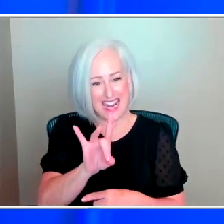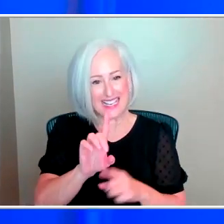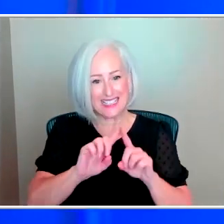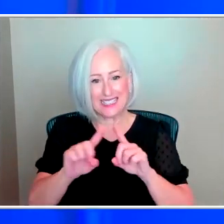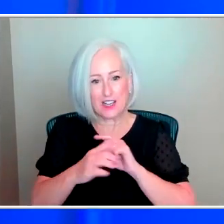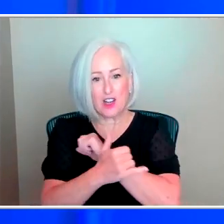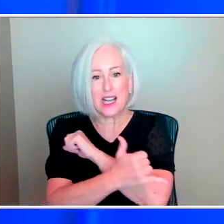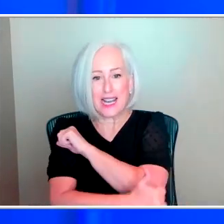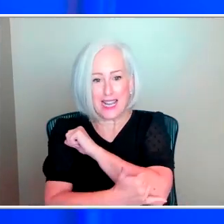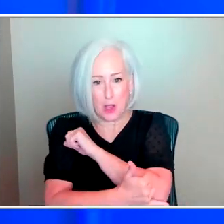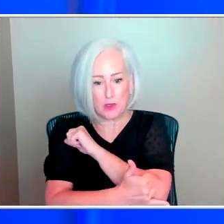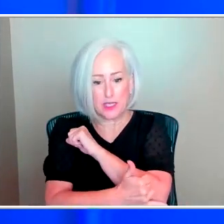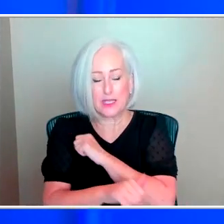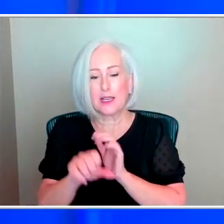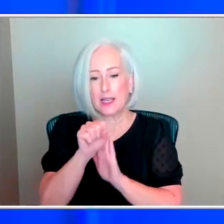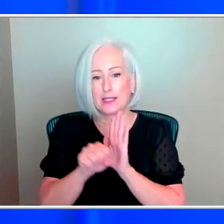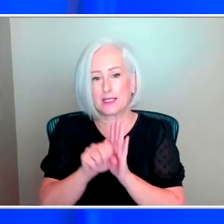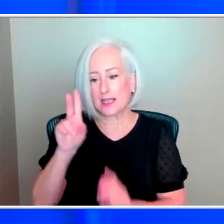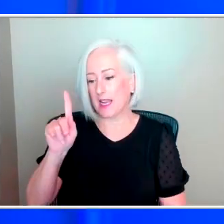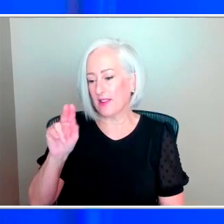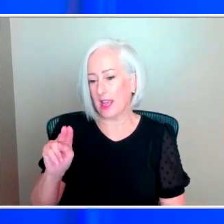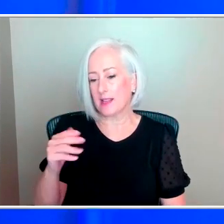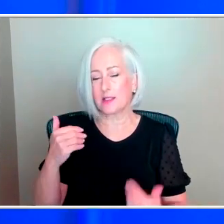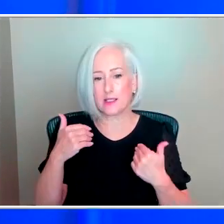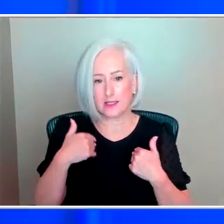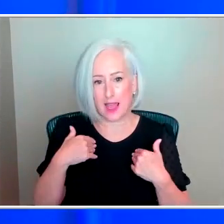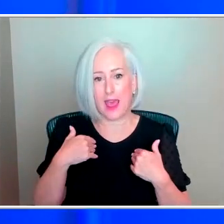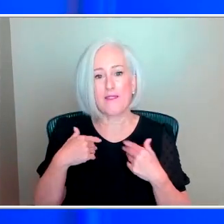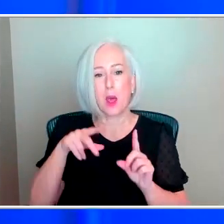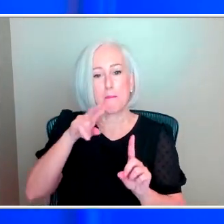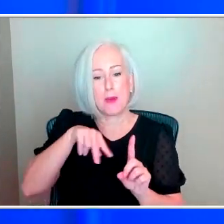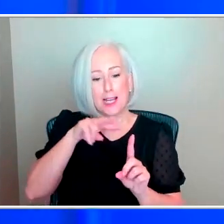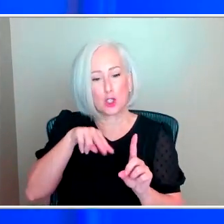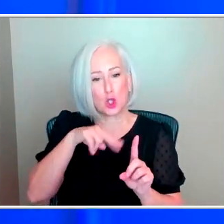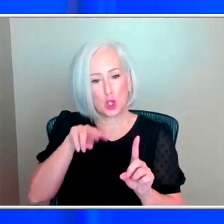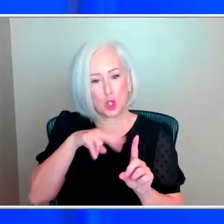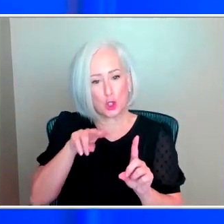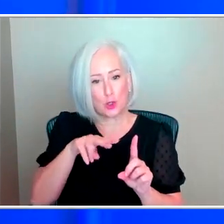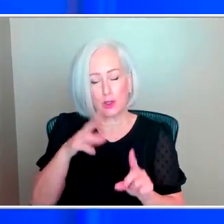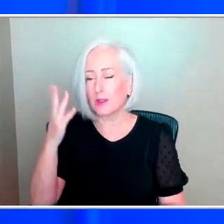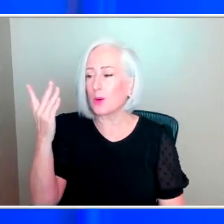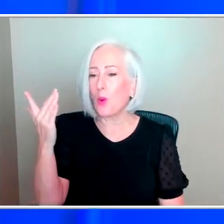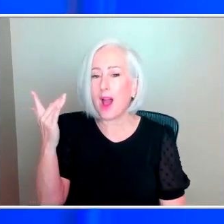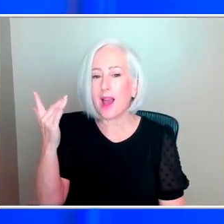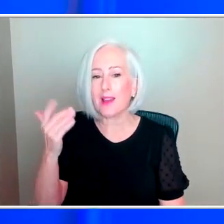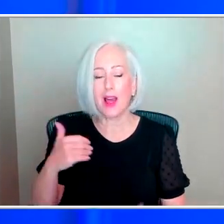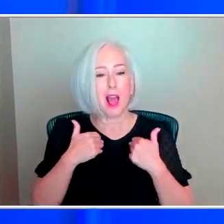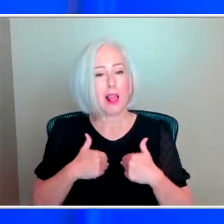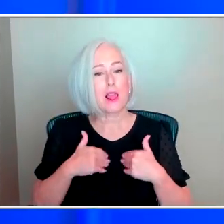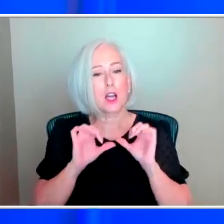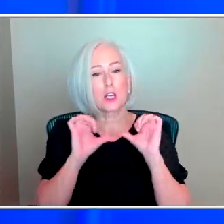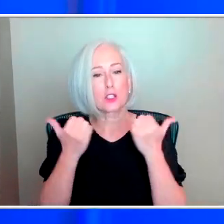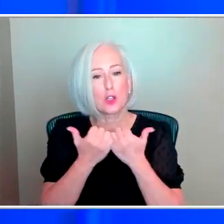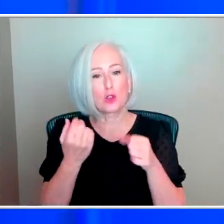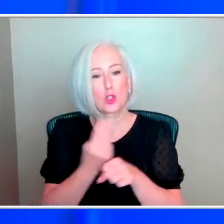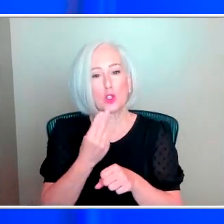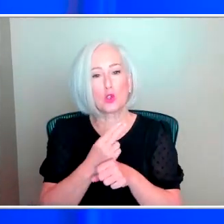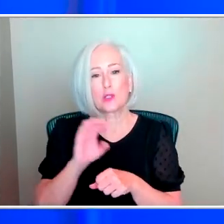Kansas that there's monitors. Well, why is that? The Lung Association uses EPA